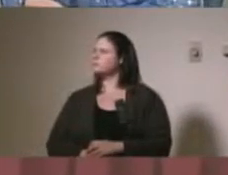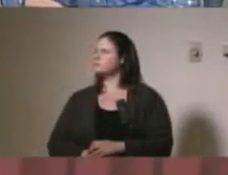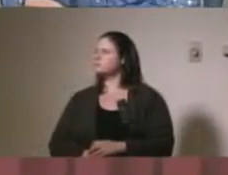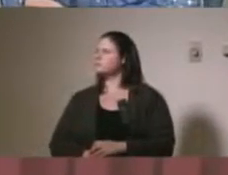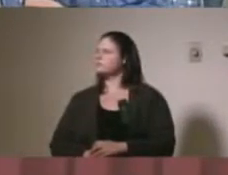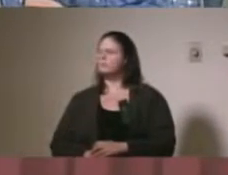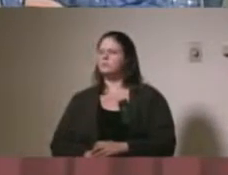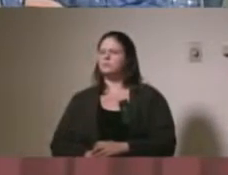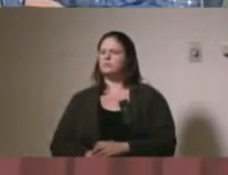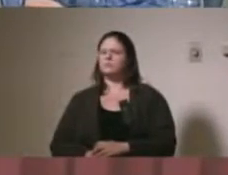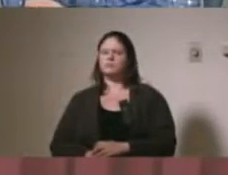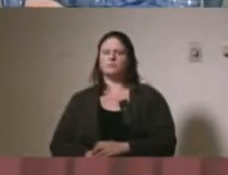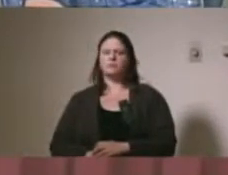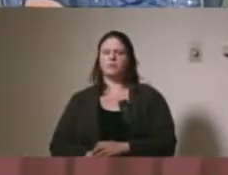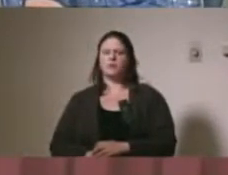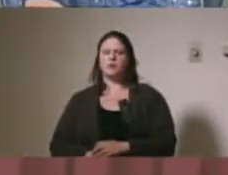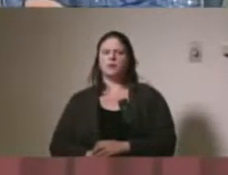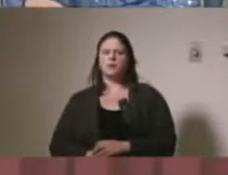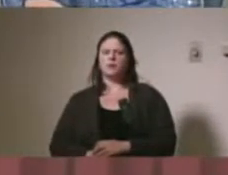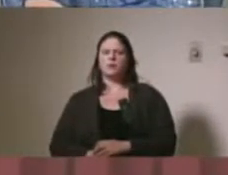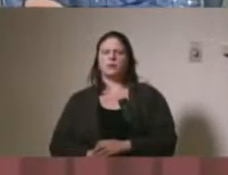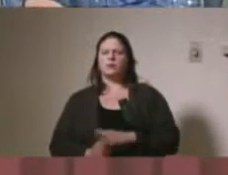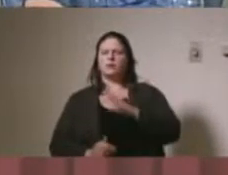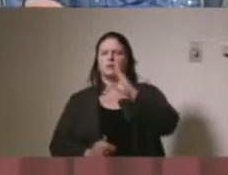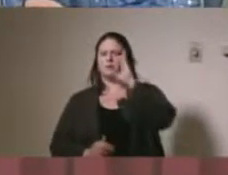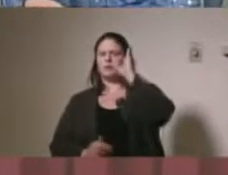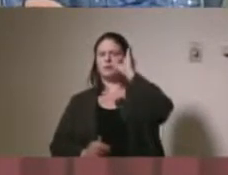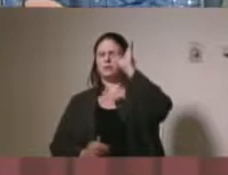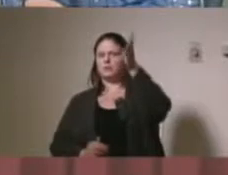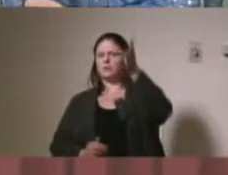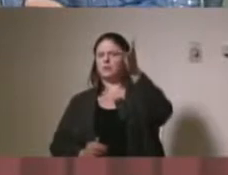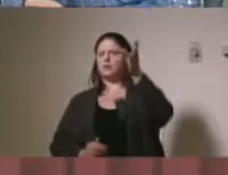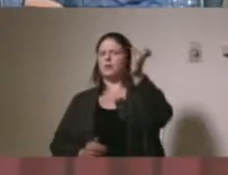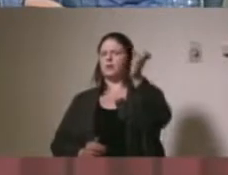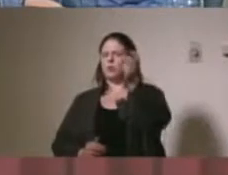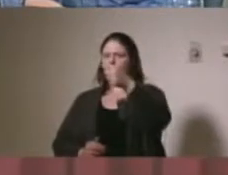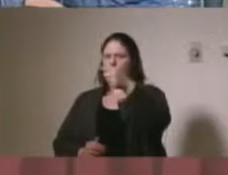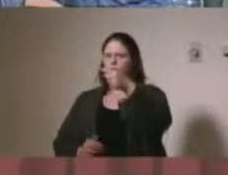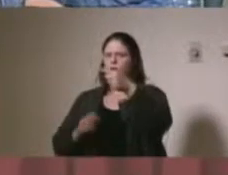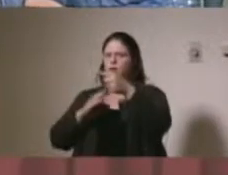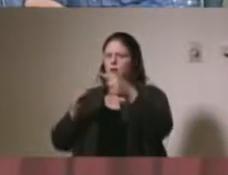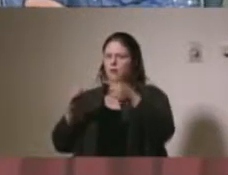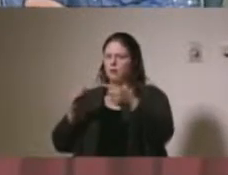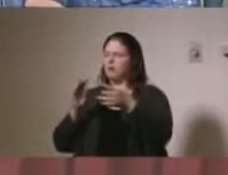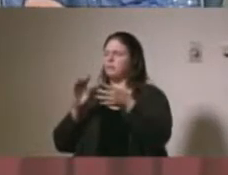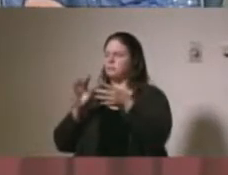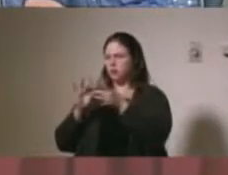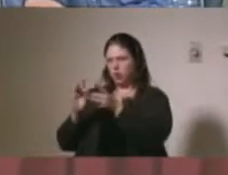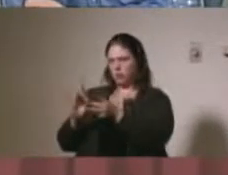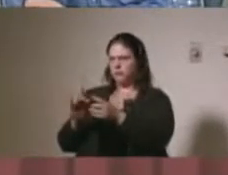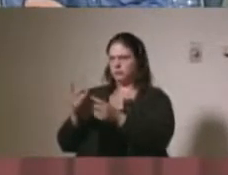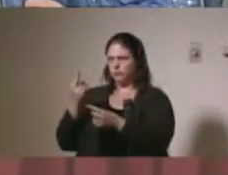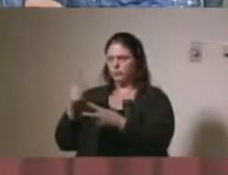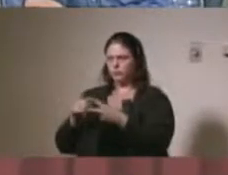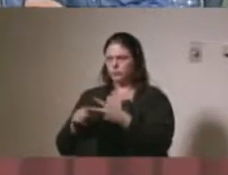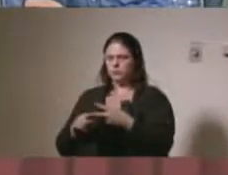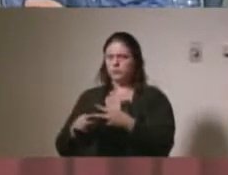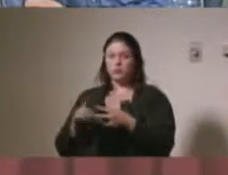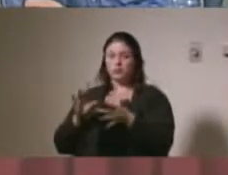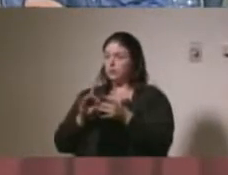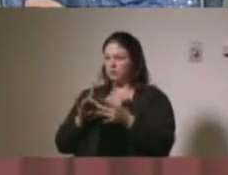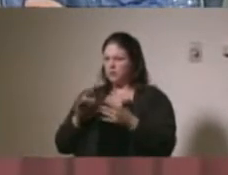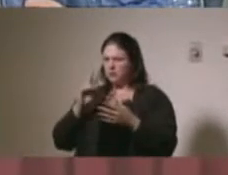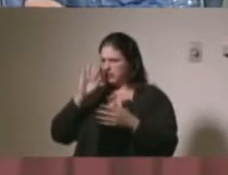I just wanted. Okay. I have a question. Bob. I have a question and a statement. My statement is: it seems we have no